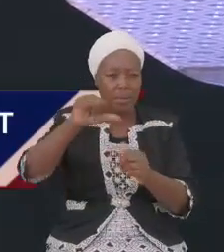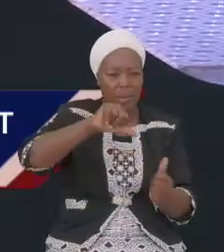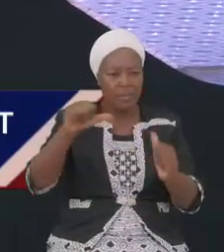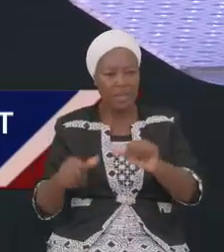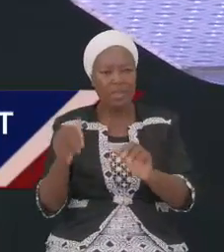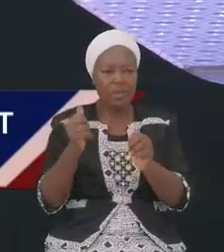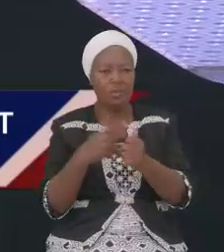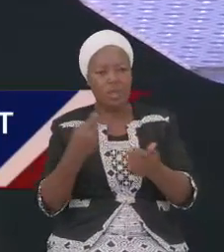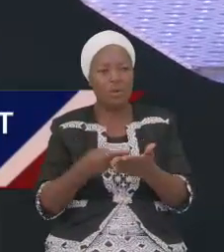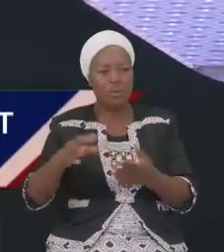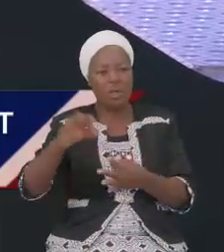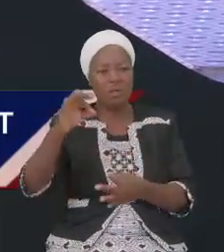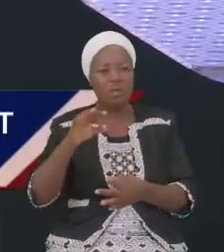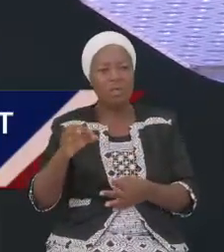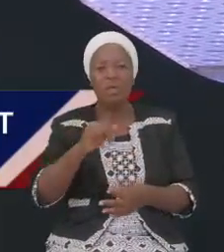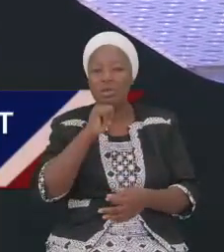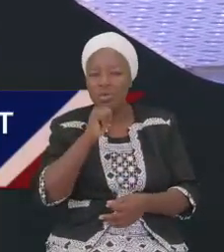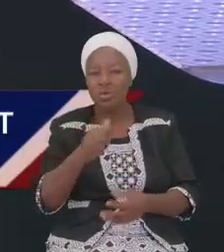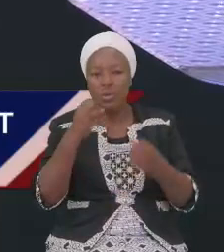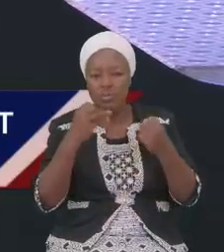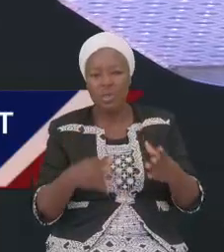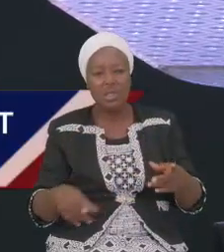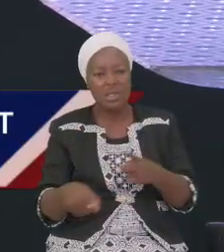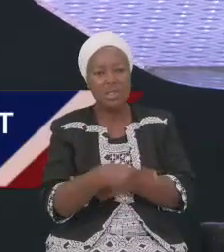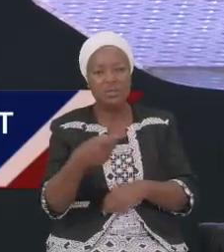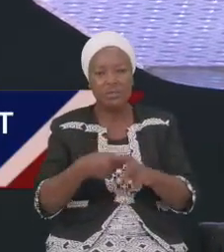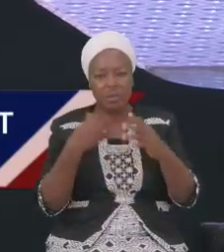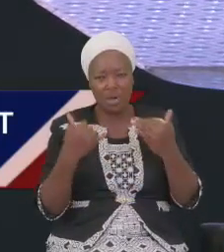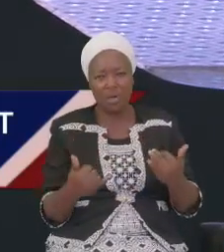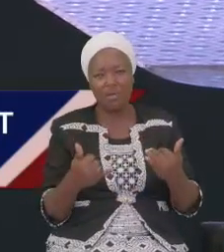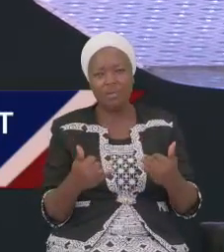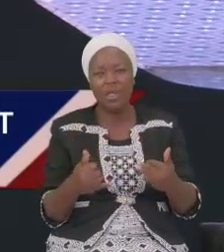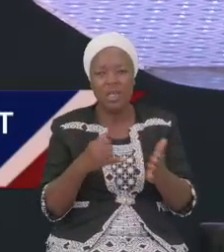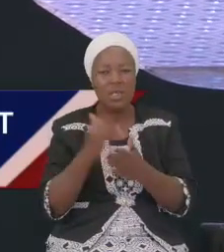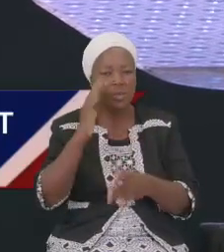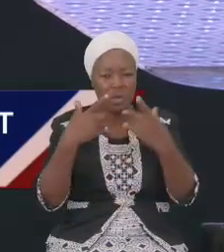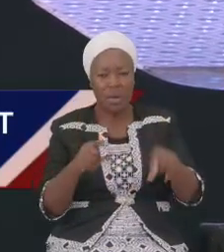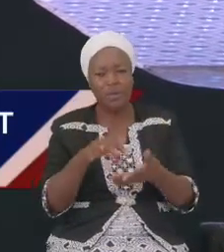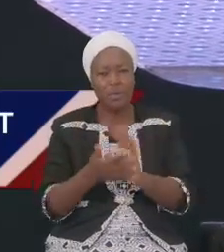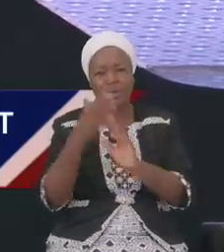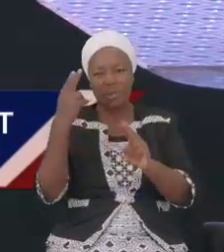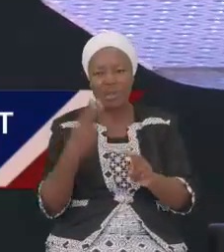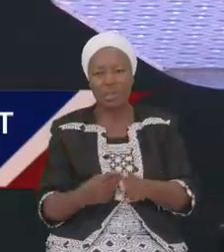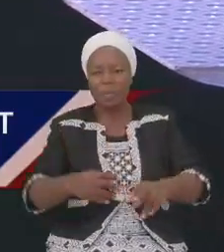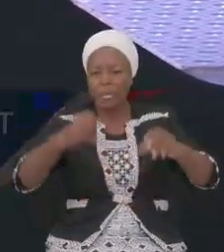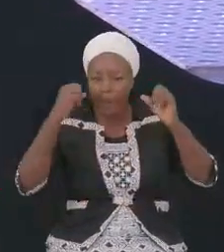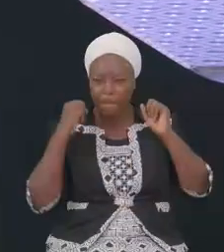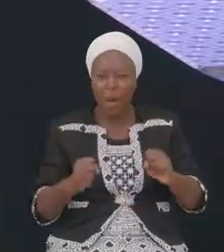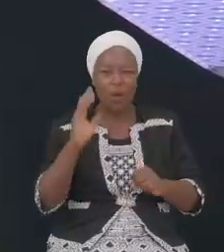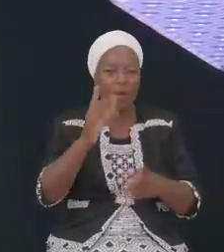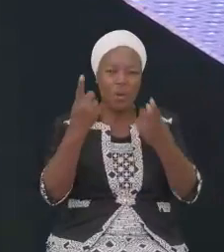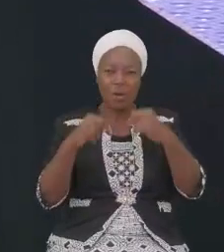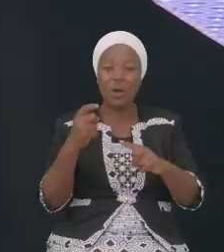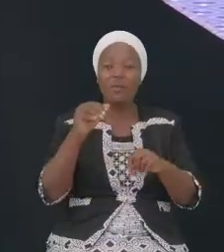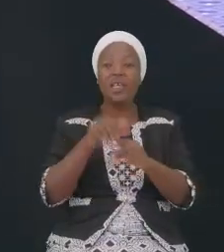the Holy Ghost not many days hence. It will happen. Power will